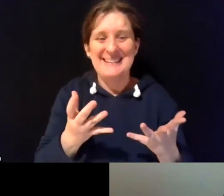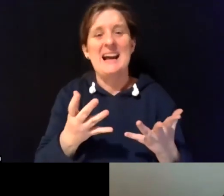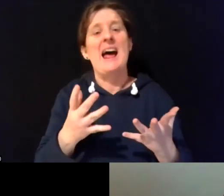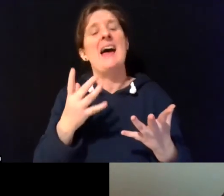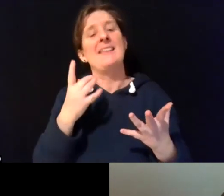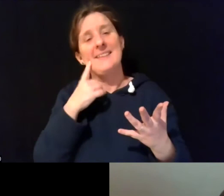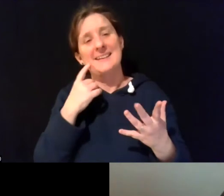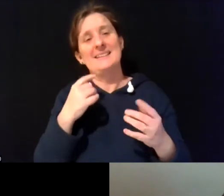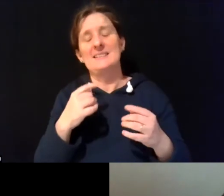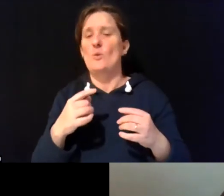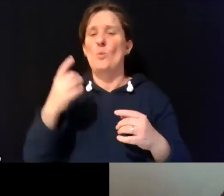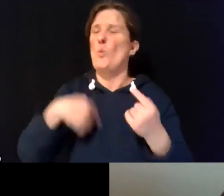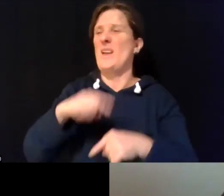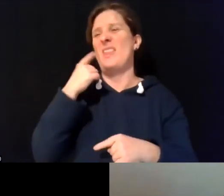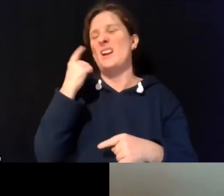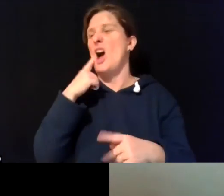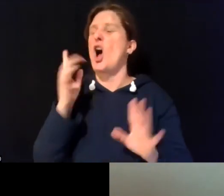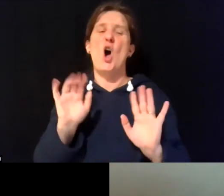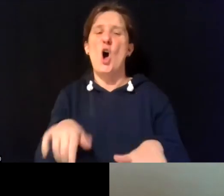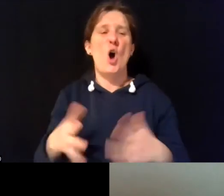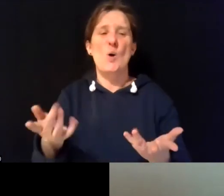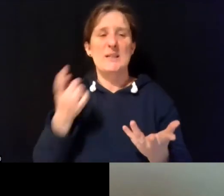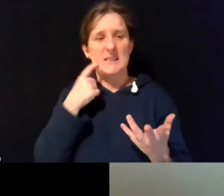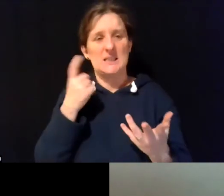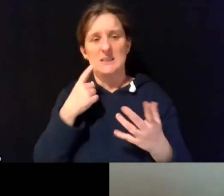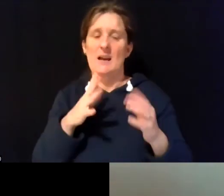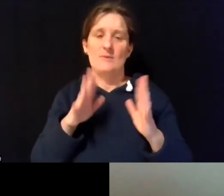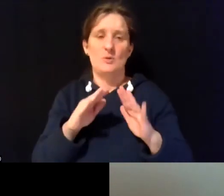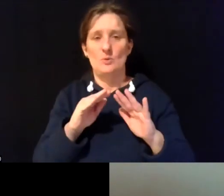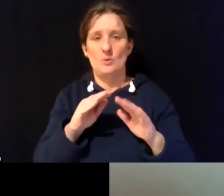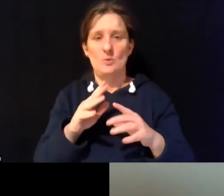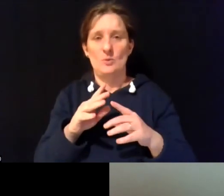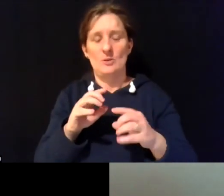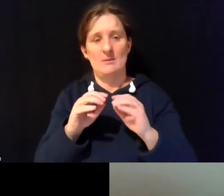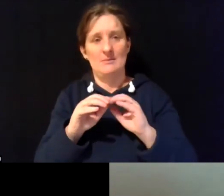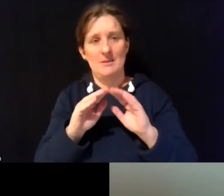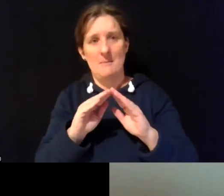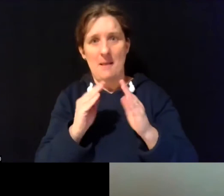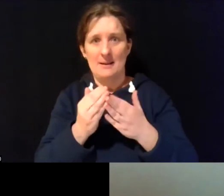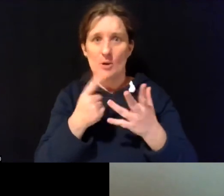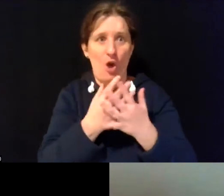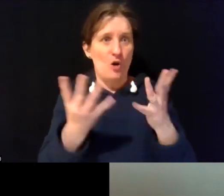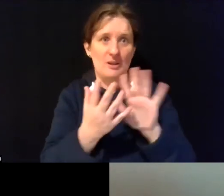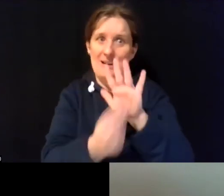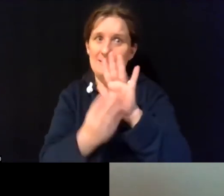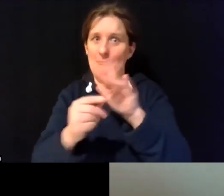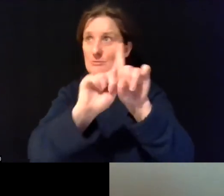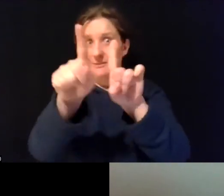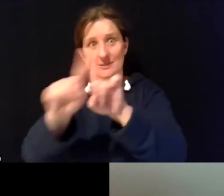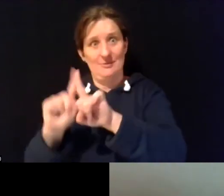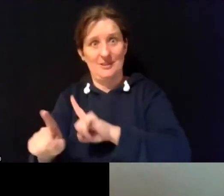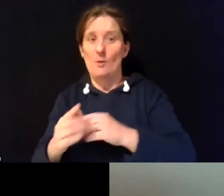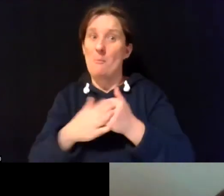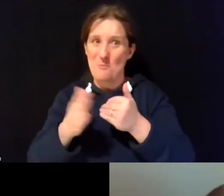easy, and that it happens fast, because you've got to form the planet before the stars disrupt the disk. But there's lots more of work on that to